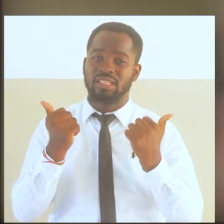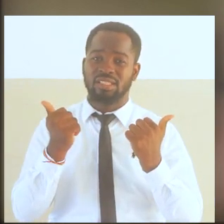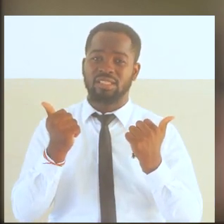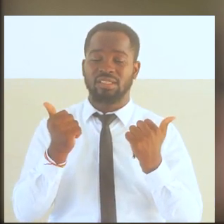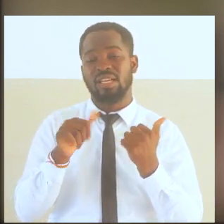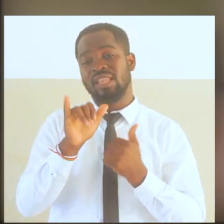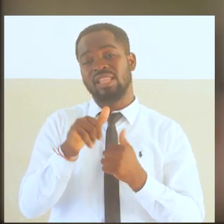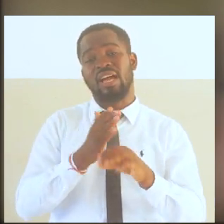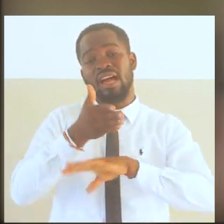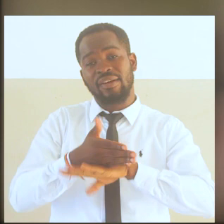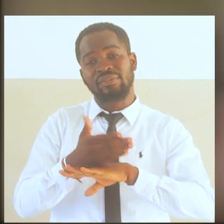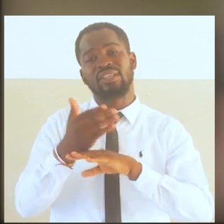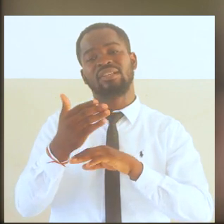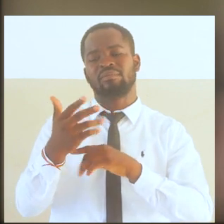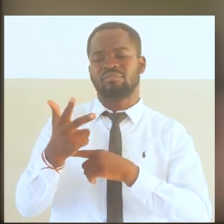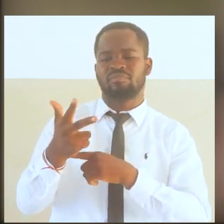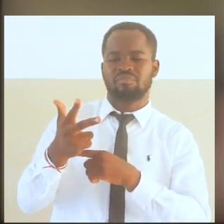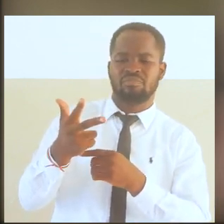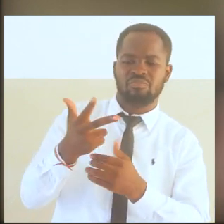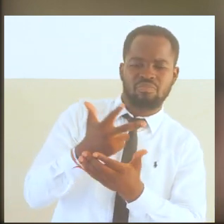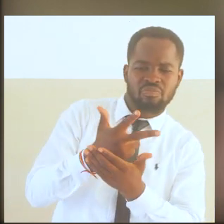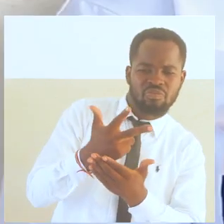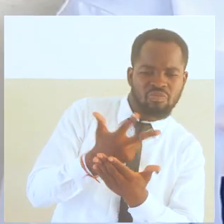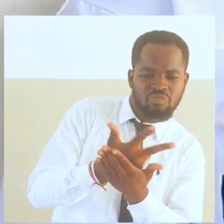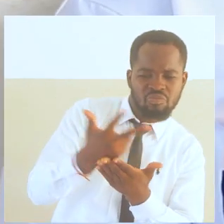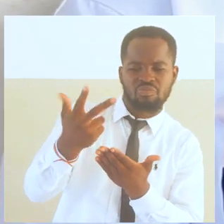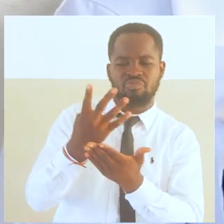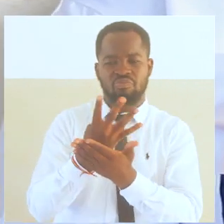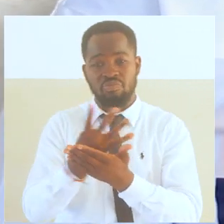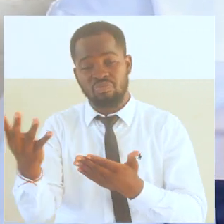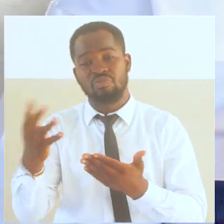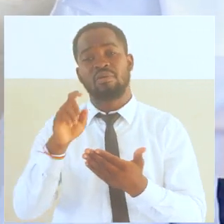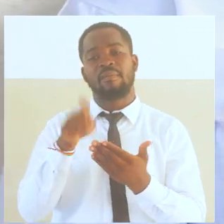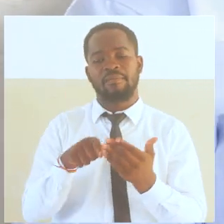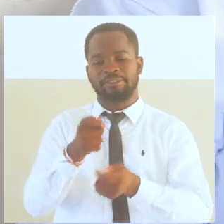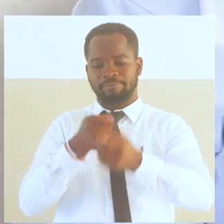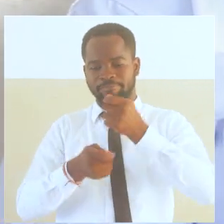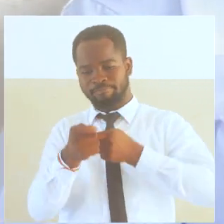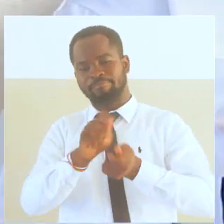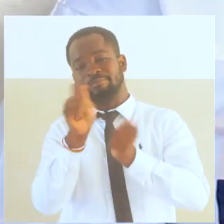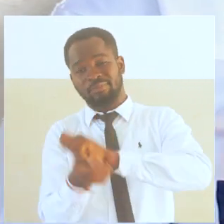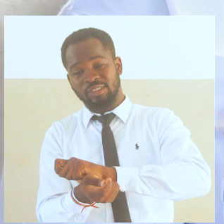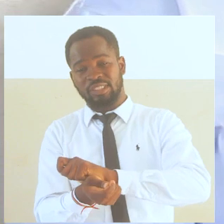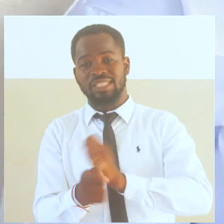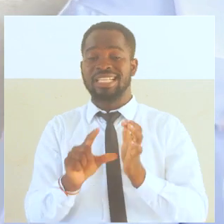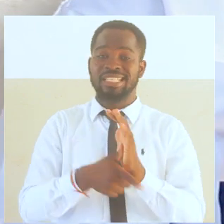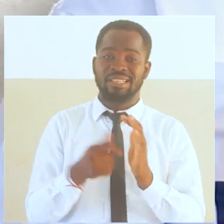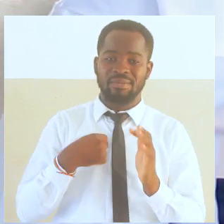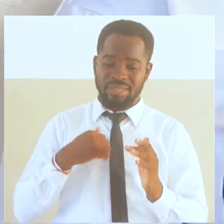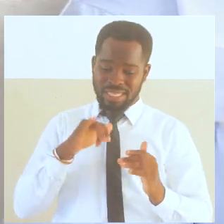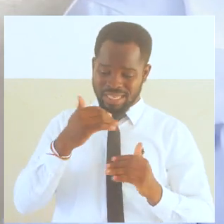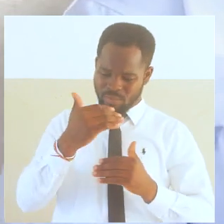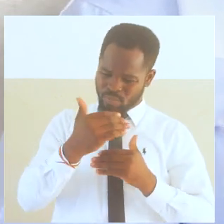to 4 weeks, the catheter had to be changed. And so that process of